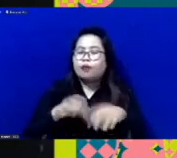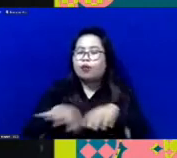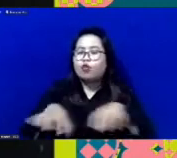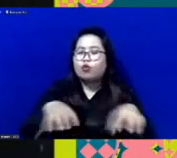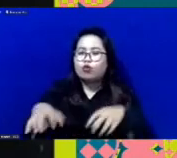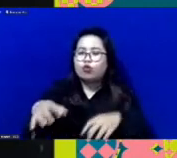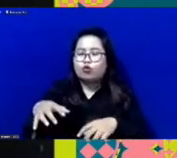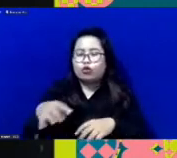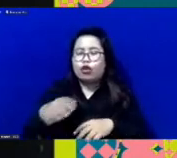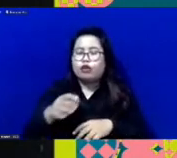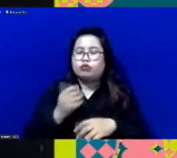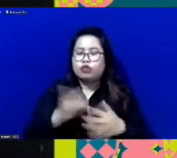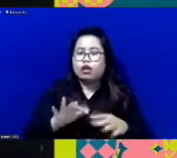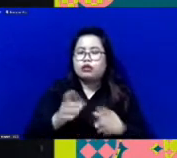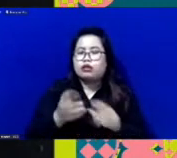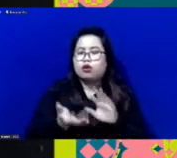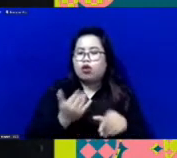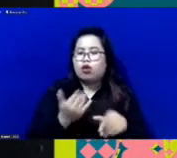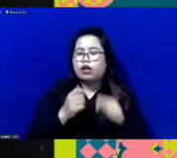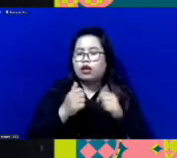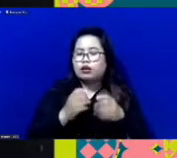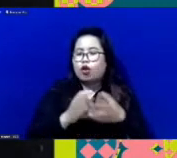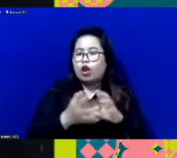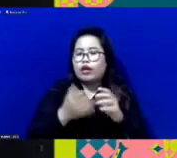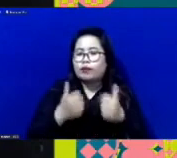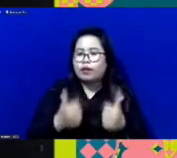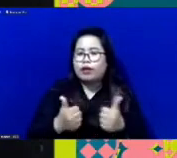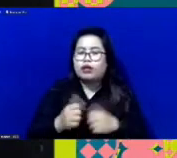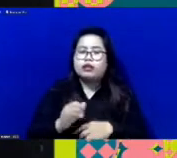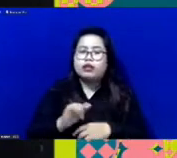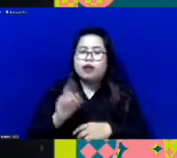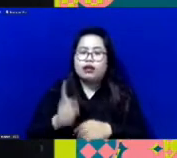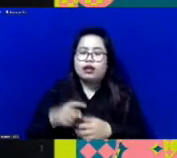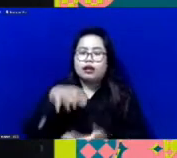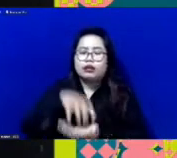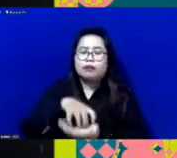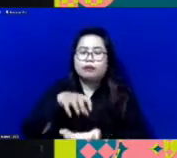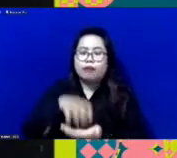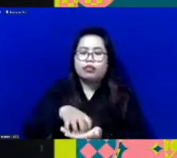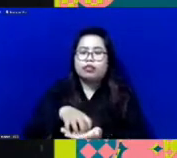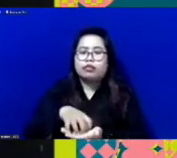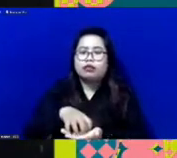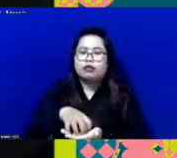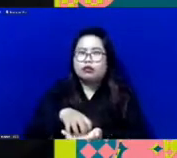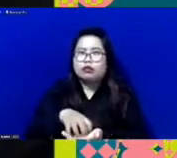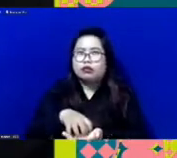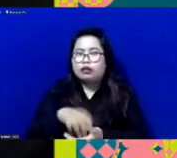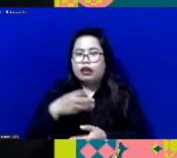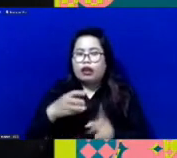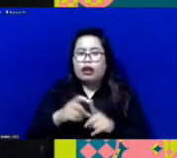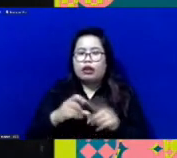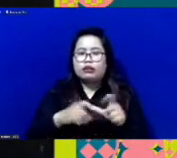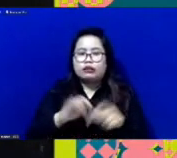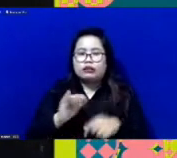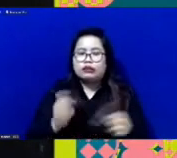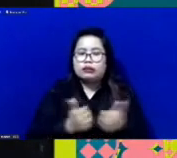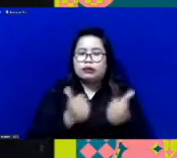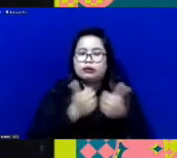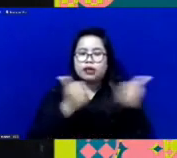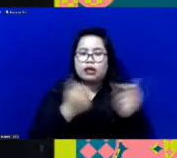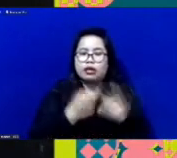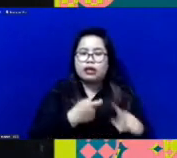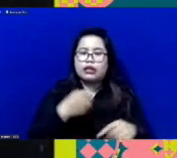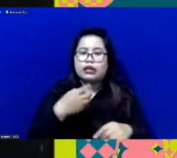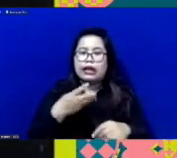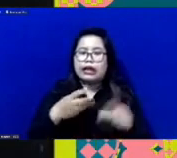project with Jumbo, where you can have the special edition of V20 merch and essential oils. And also Indica booth,